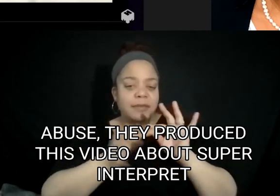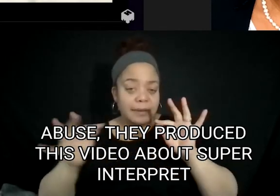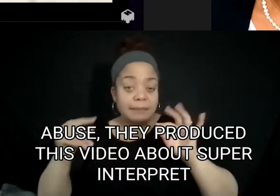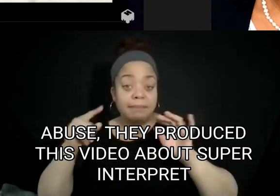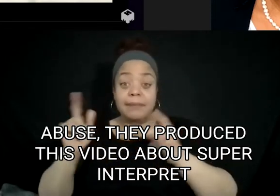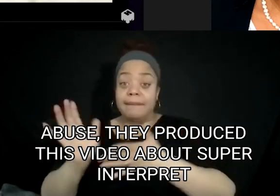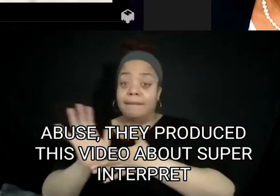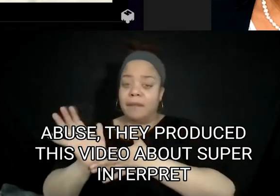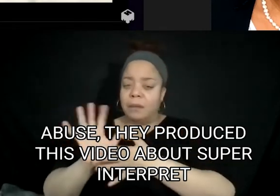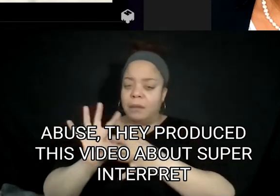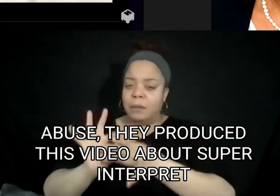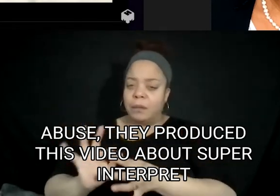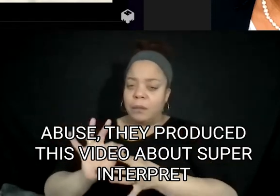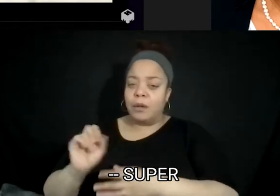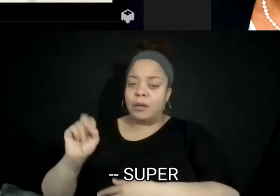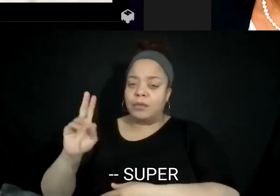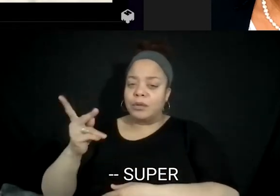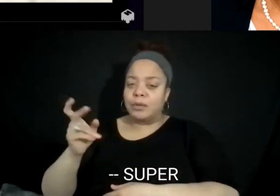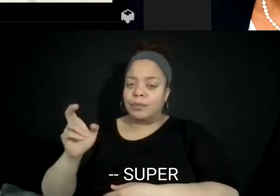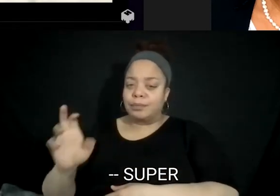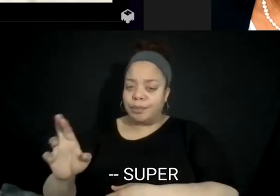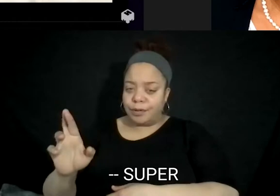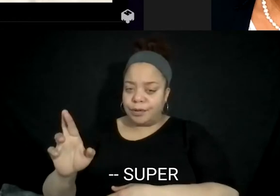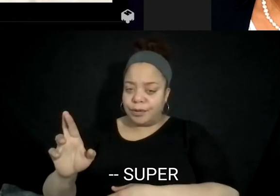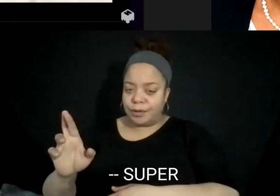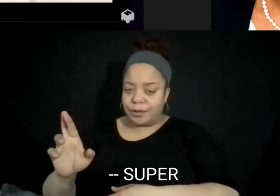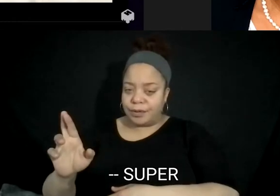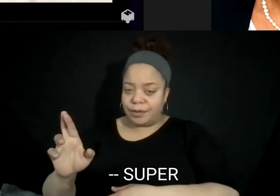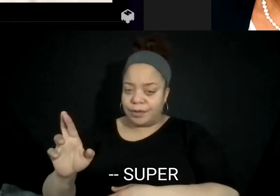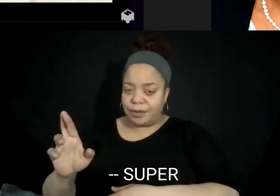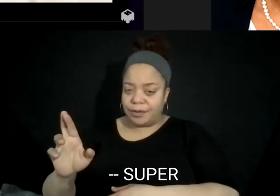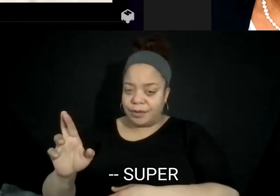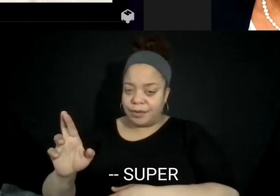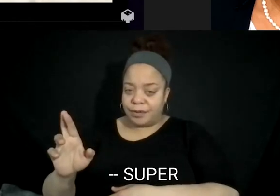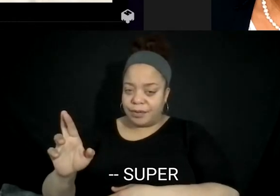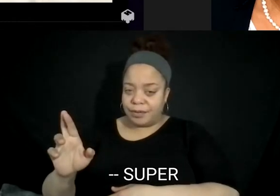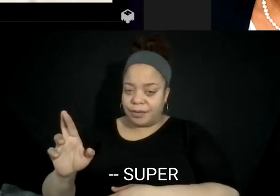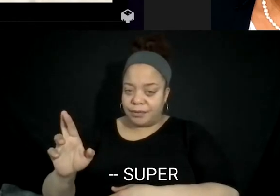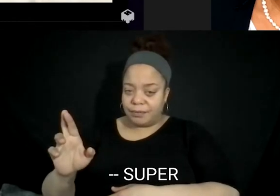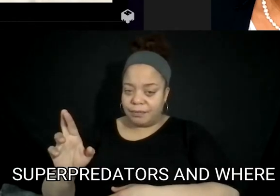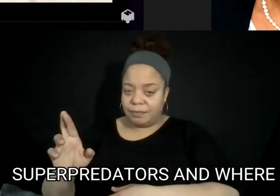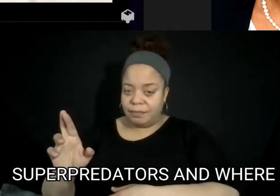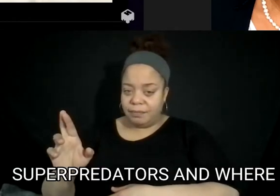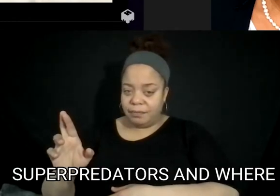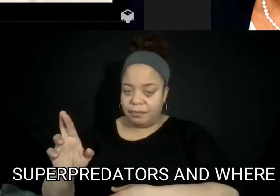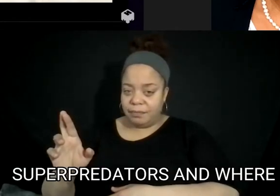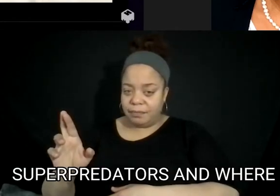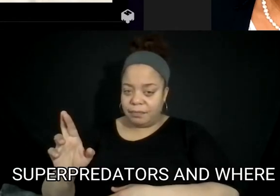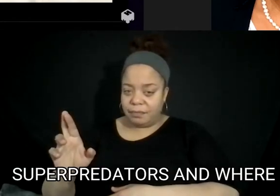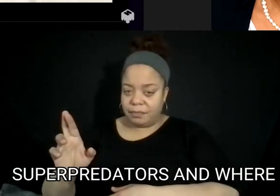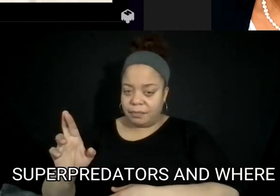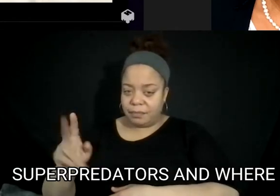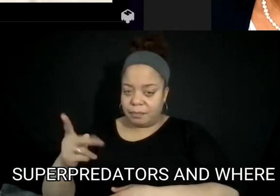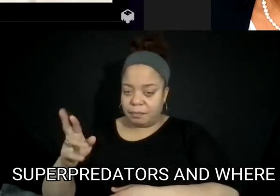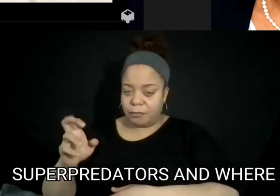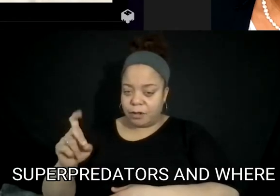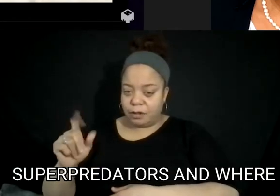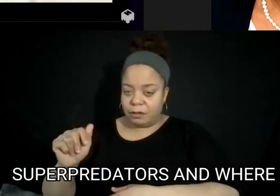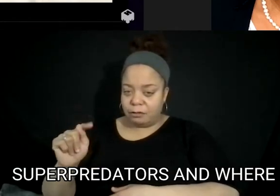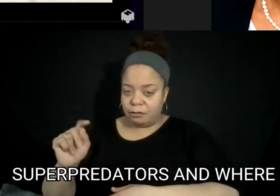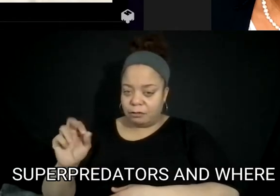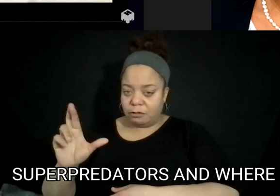And let me go ahead and share my screen and play that. See if I can actually share my screen. There we go.